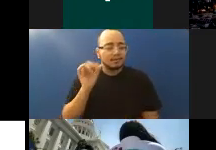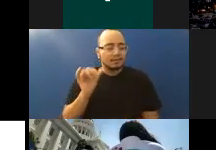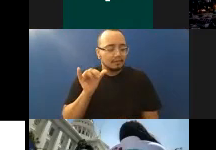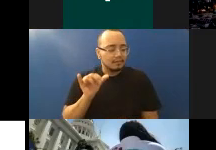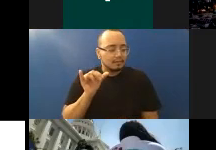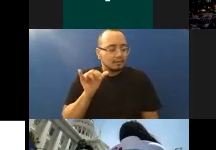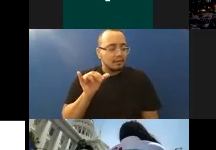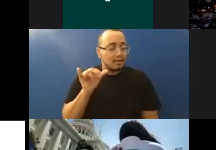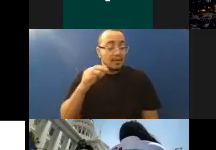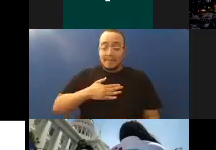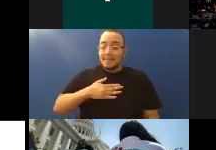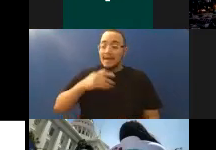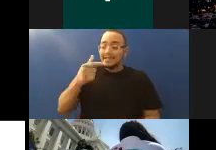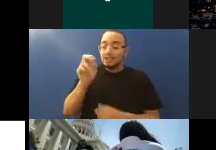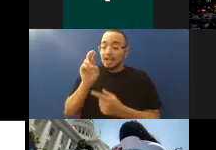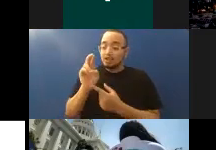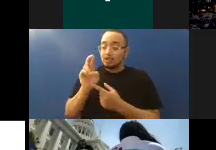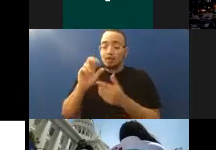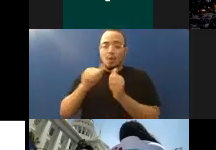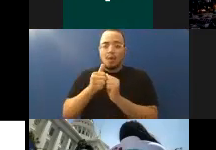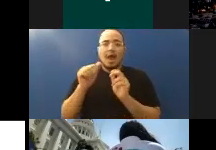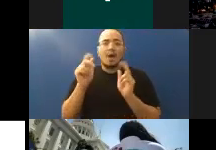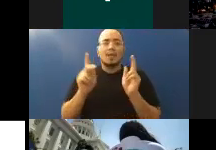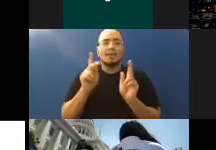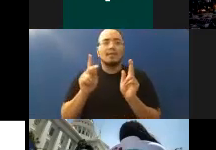that my gender or the way people